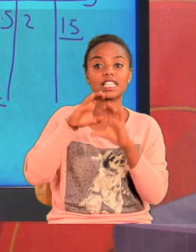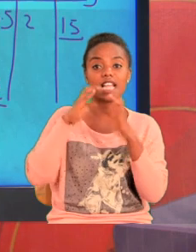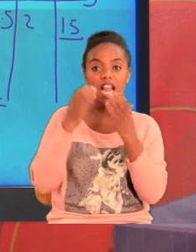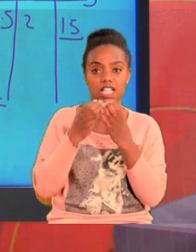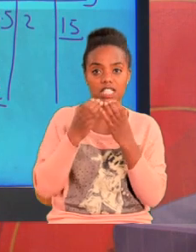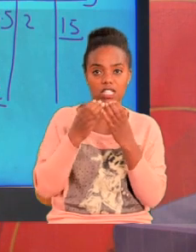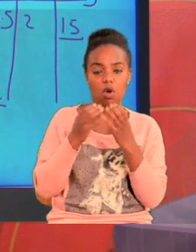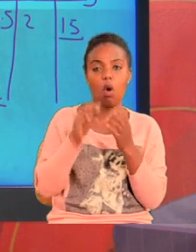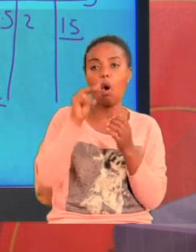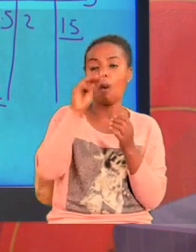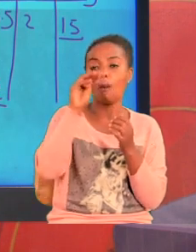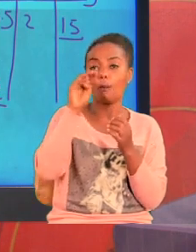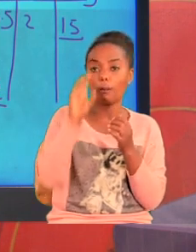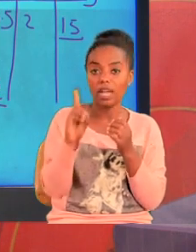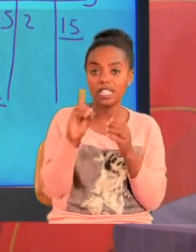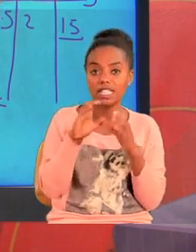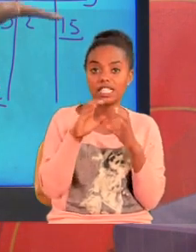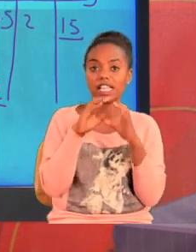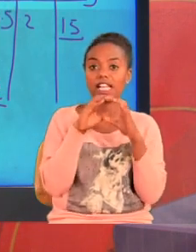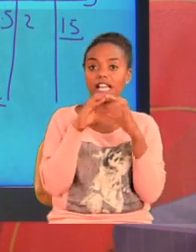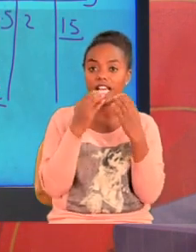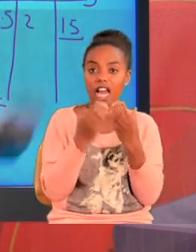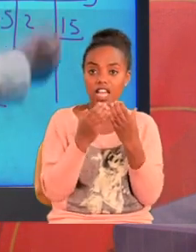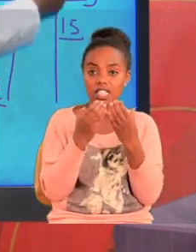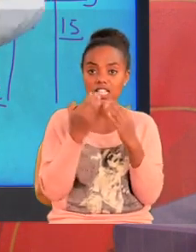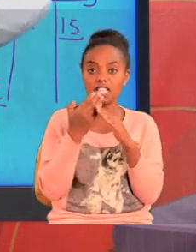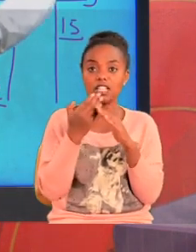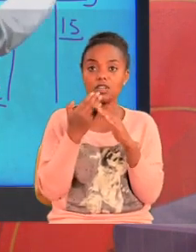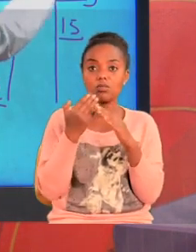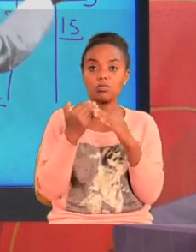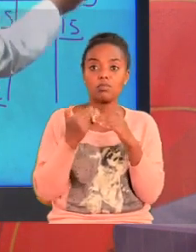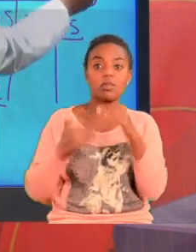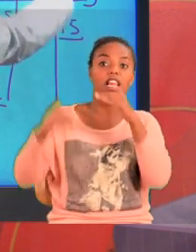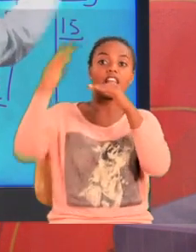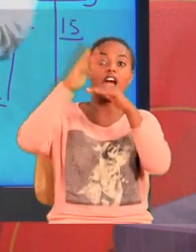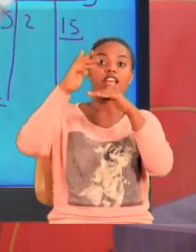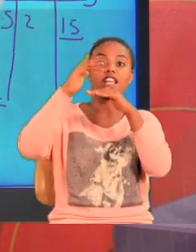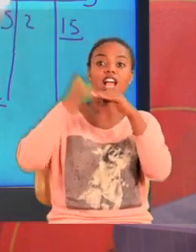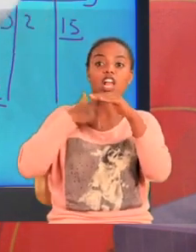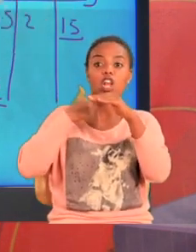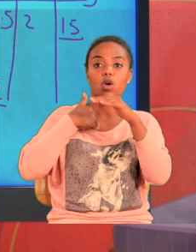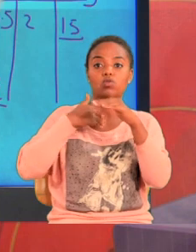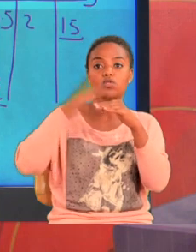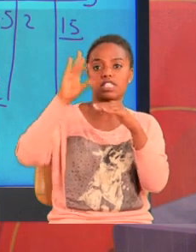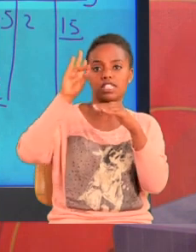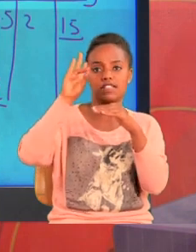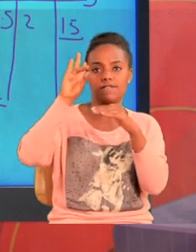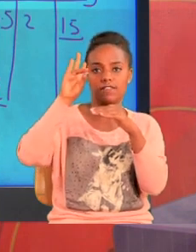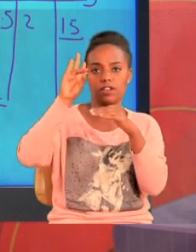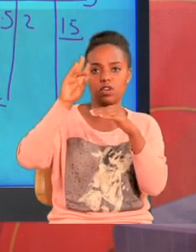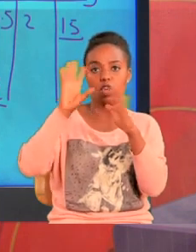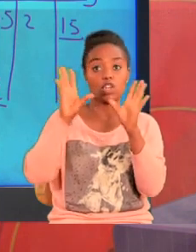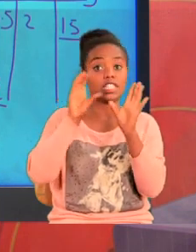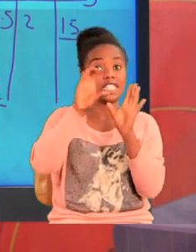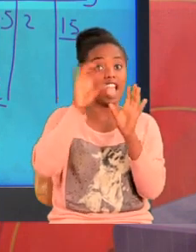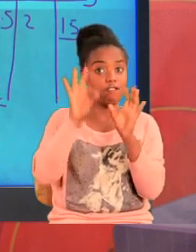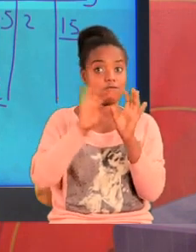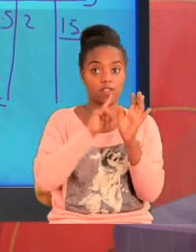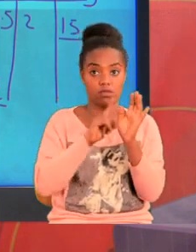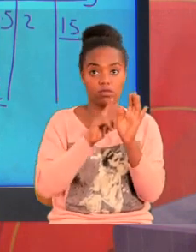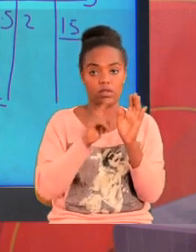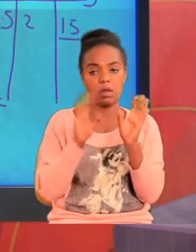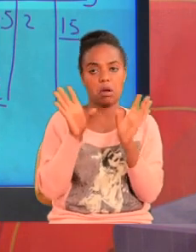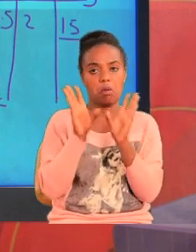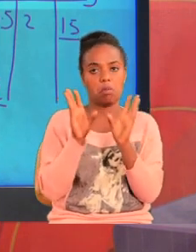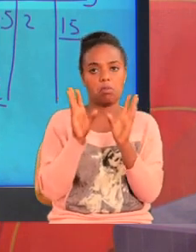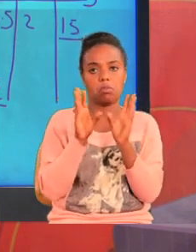class. The cumulative frequency before this class is this one. It's not the frequency, it's a cumulative frequency. The cumulative